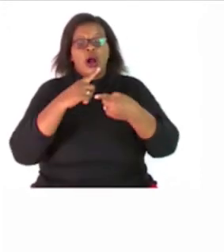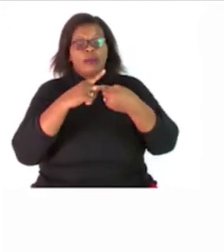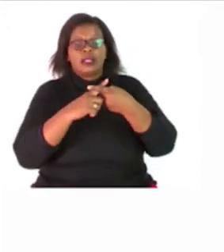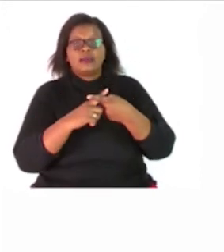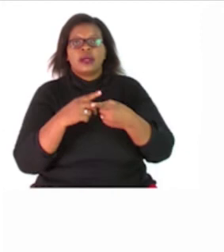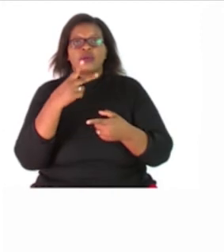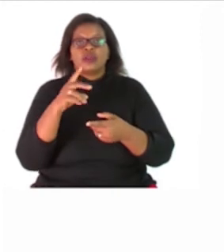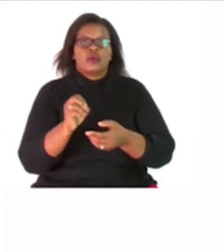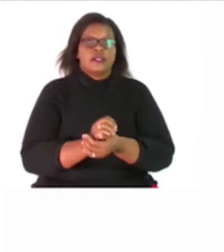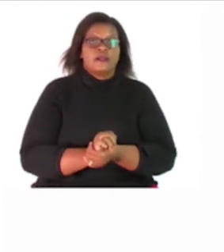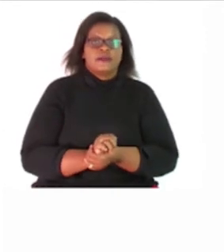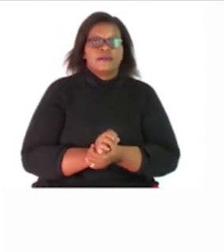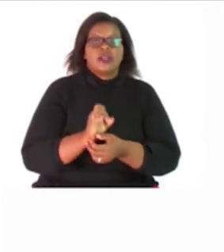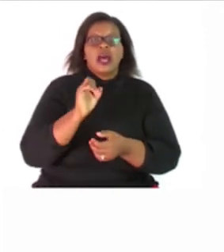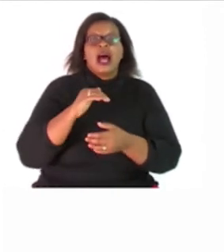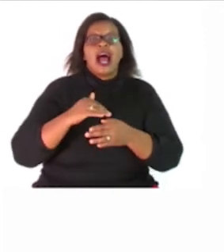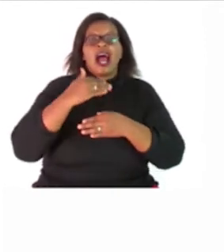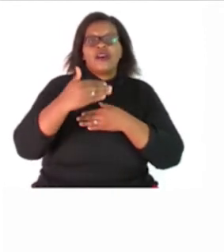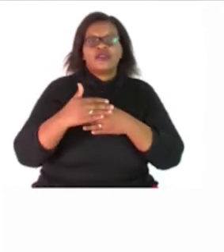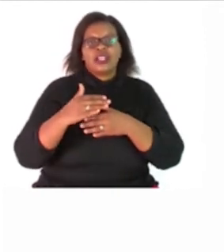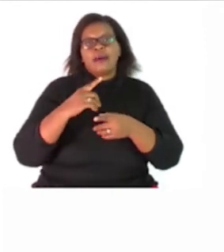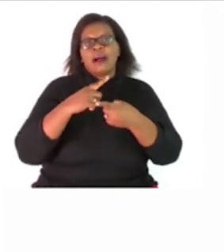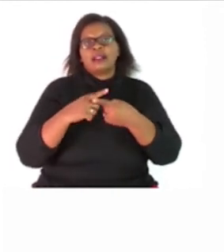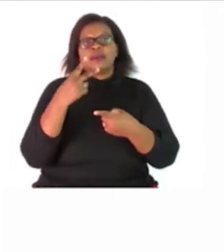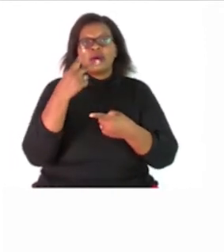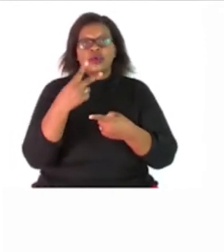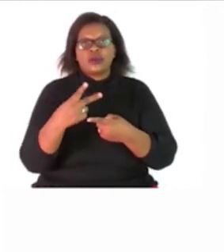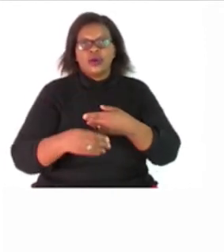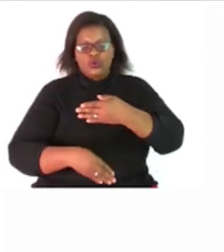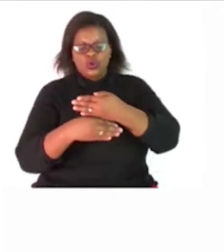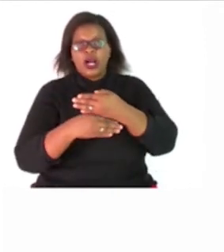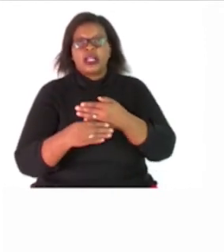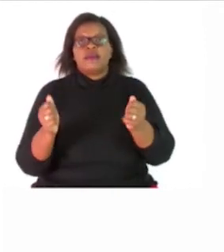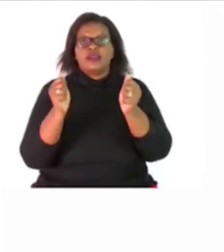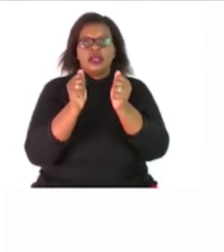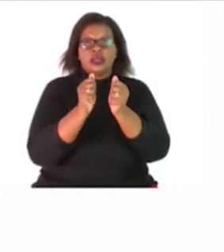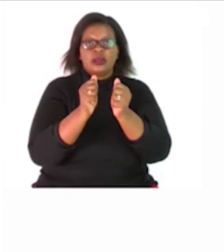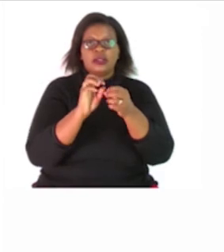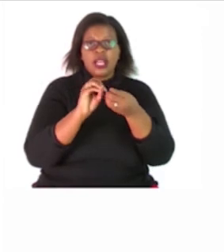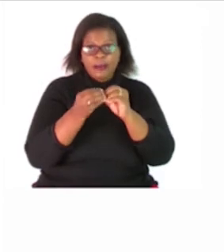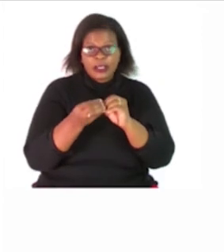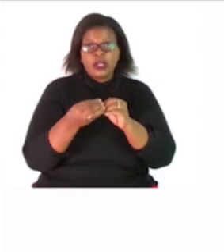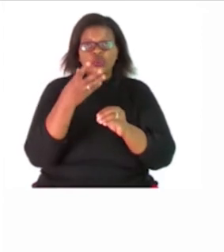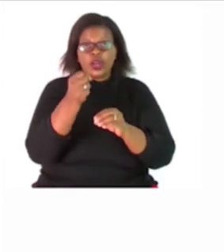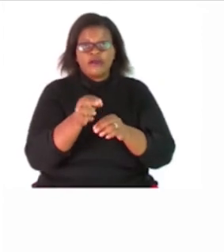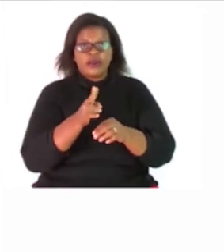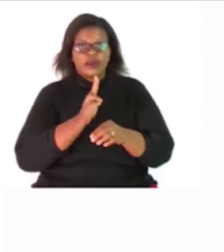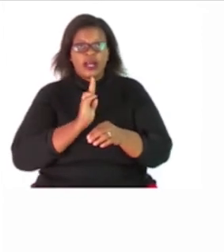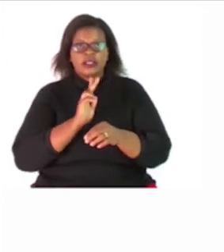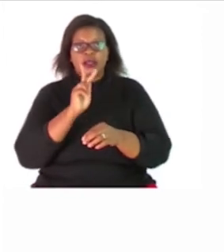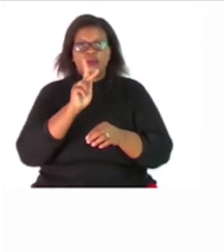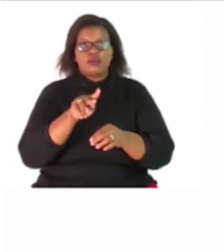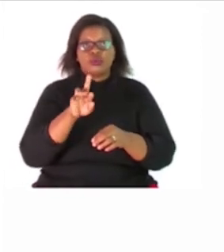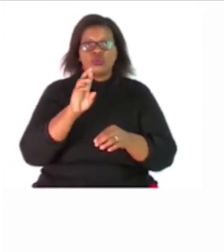After multiplying with a 2, we end up the numbers to give us our product.